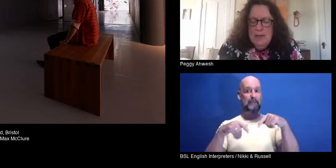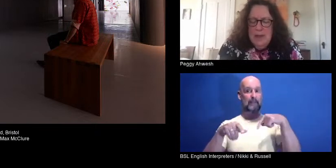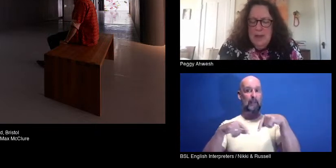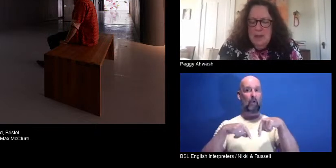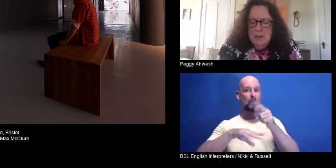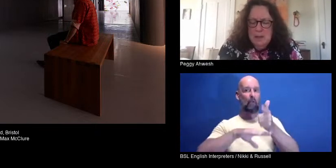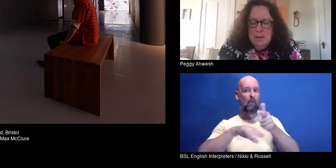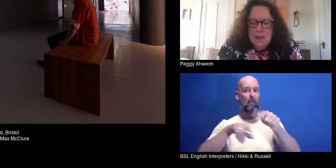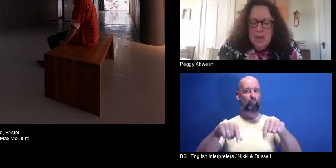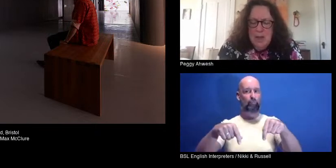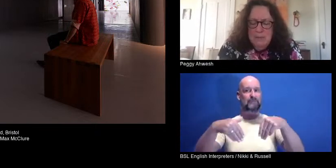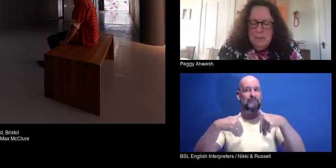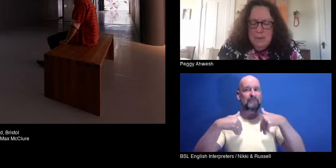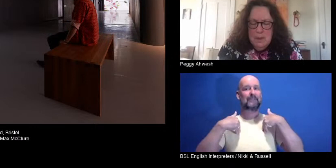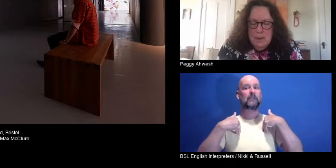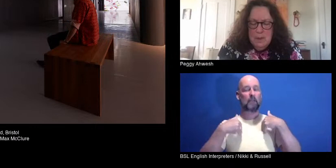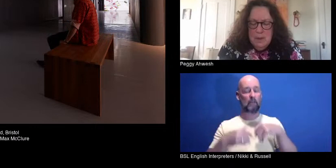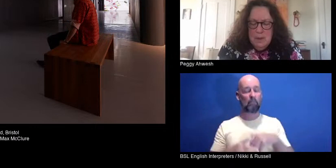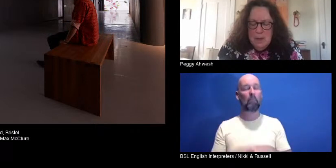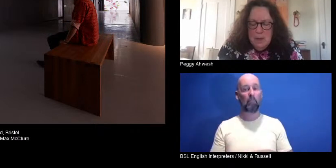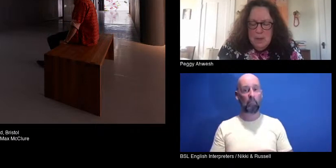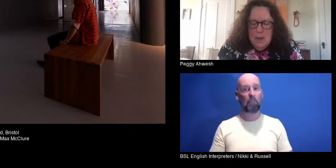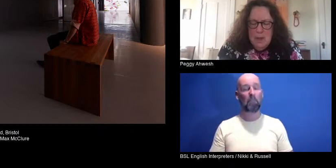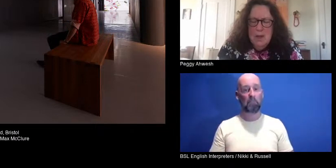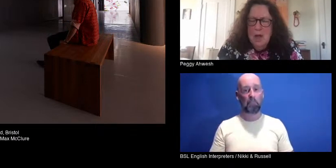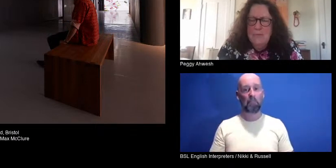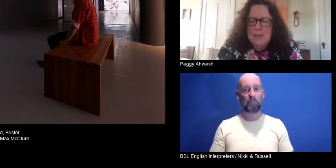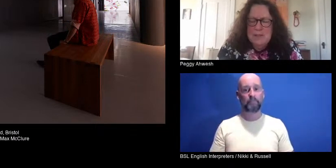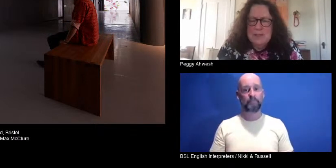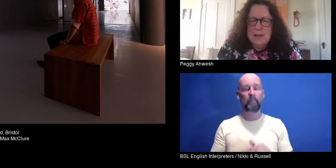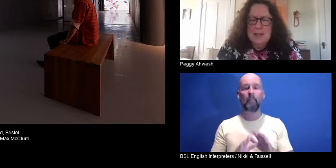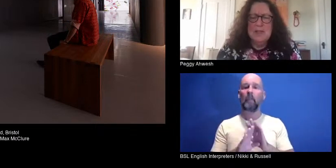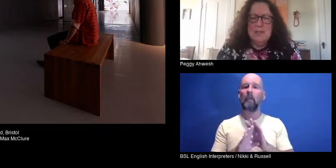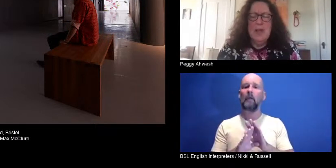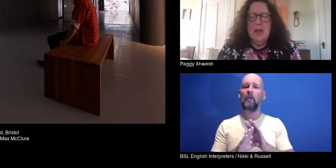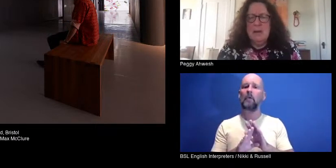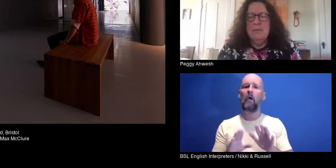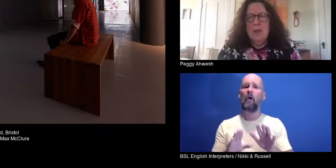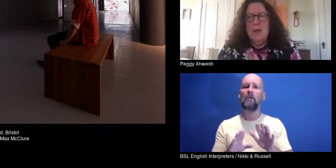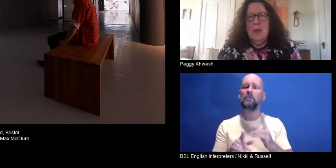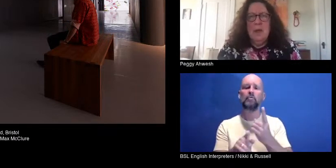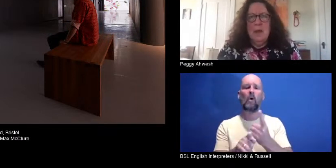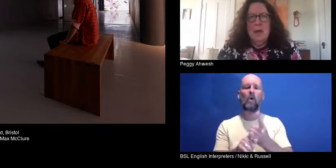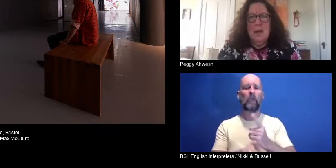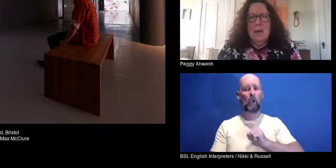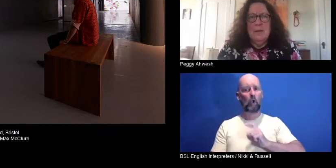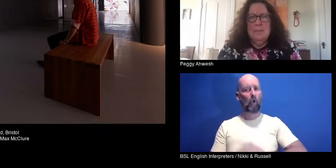I think, some kind of, not confidence exactly, but some kind of